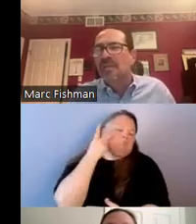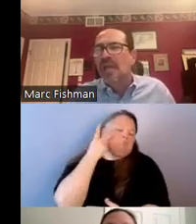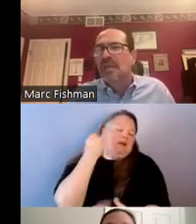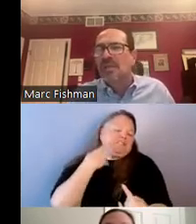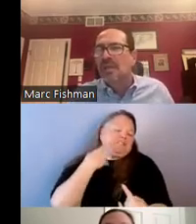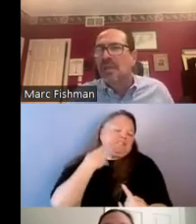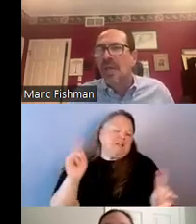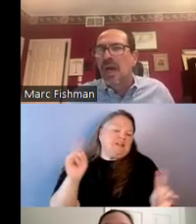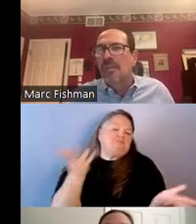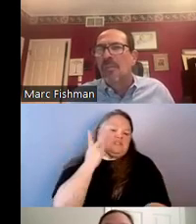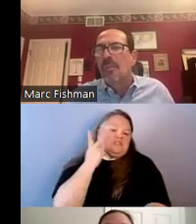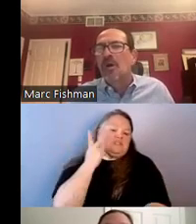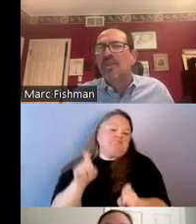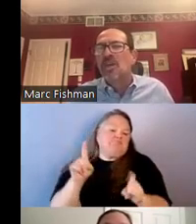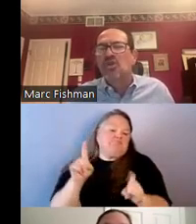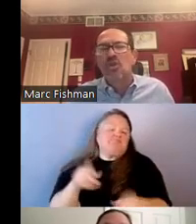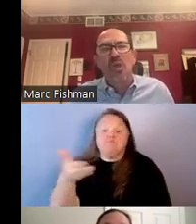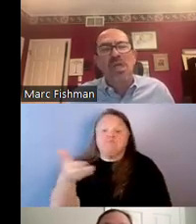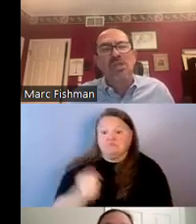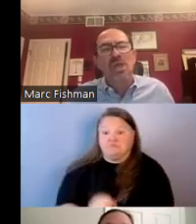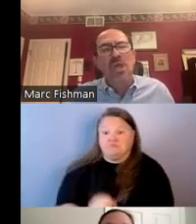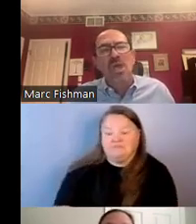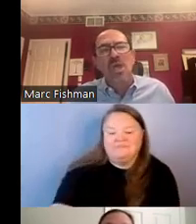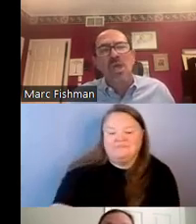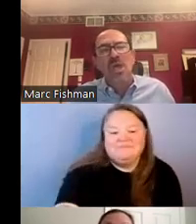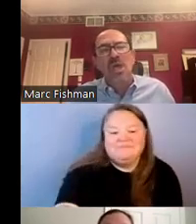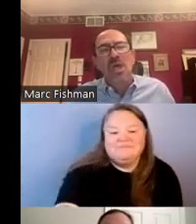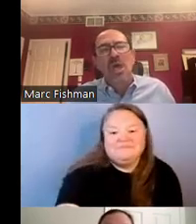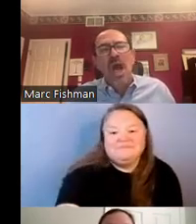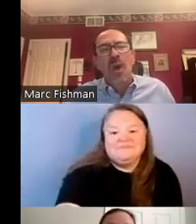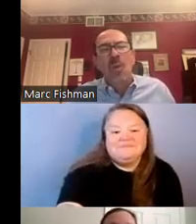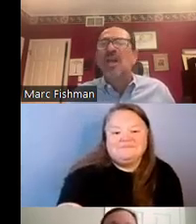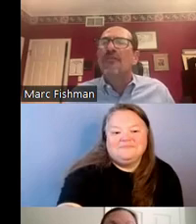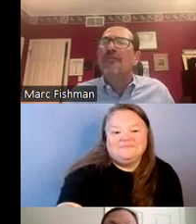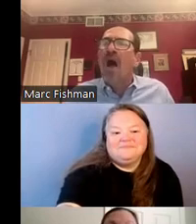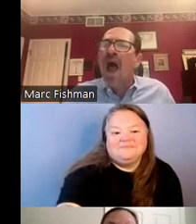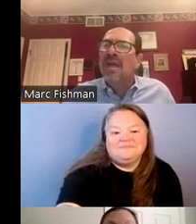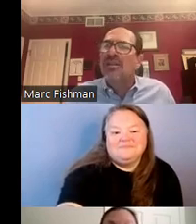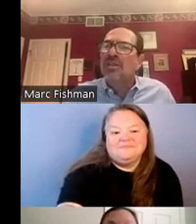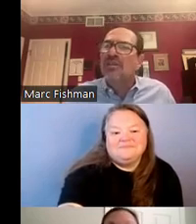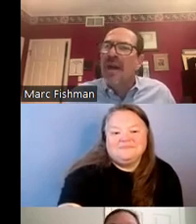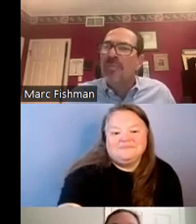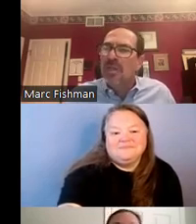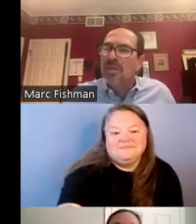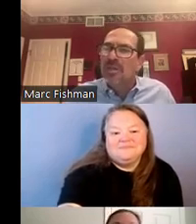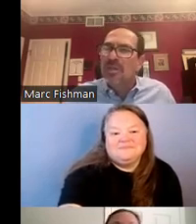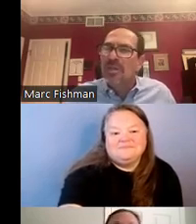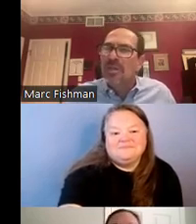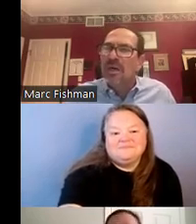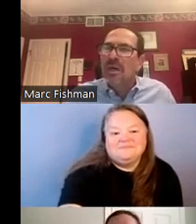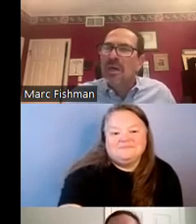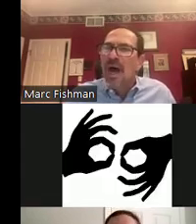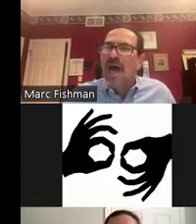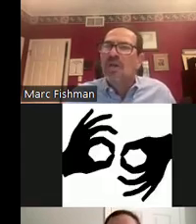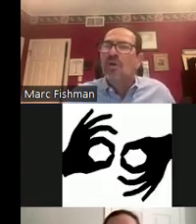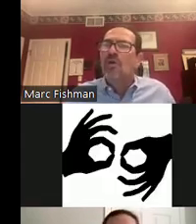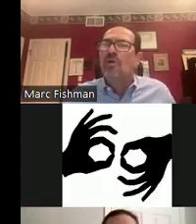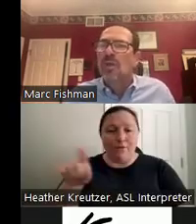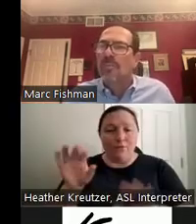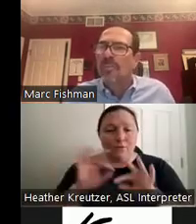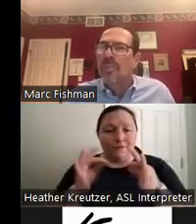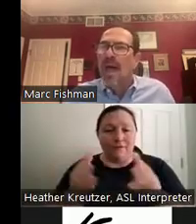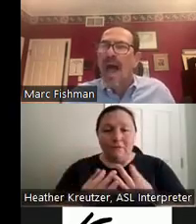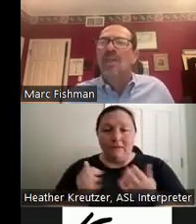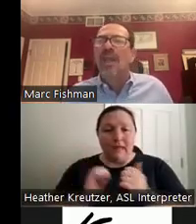any good. We got to test it. Part of the issue is, where do you find these families? How do